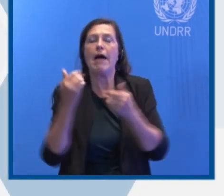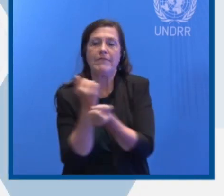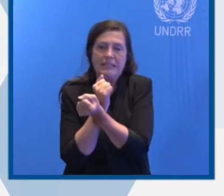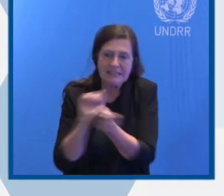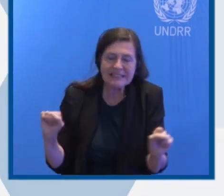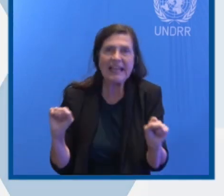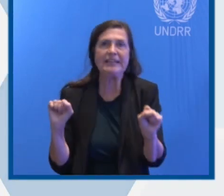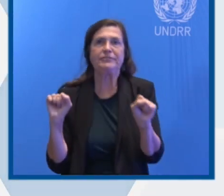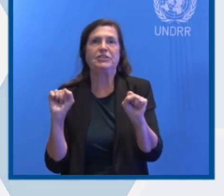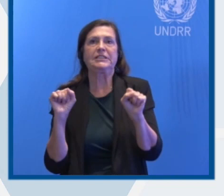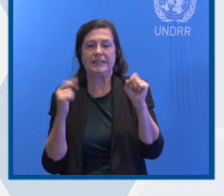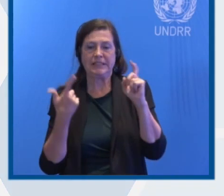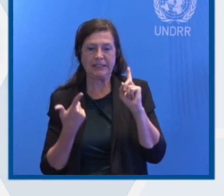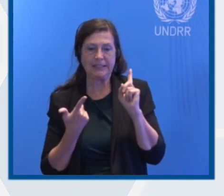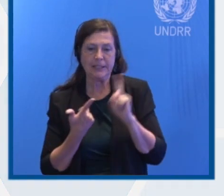an economic perspective.